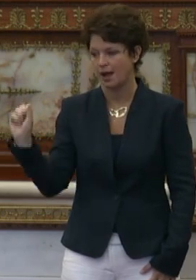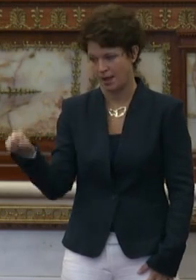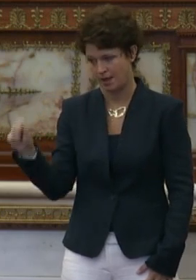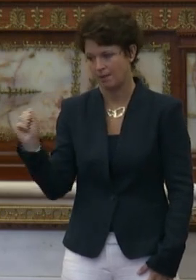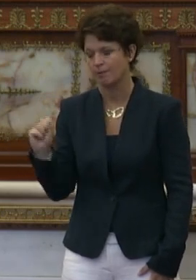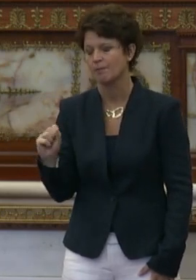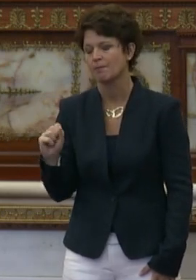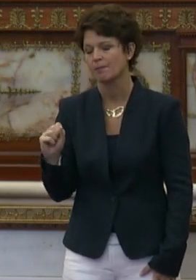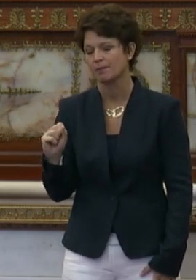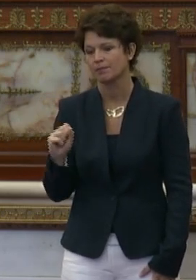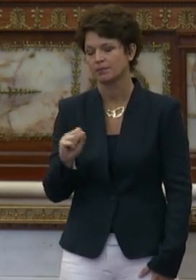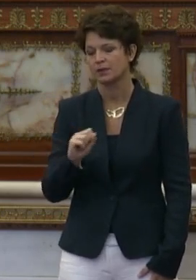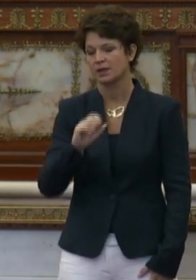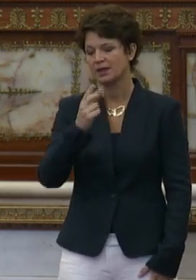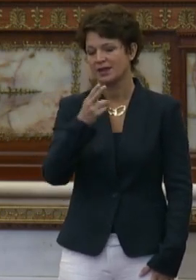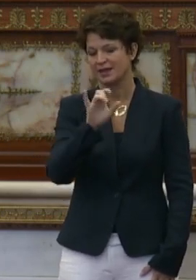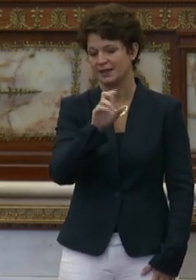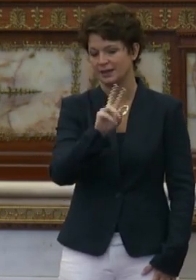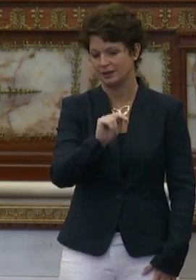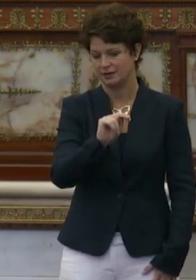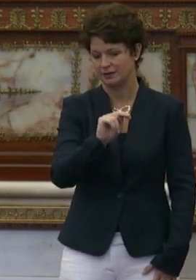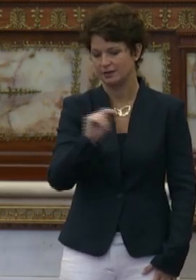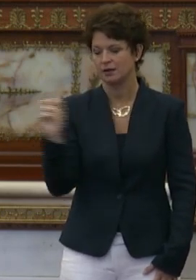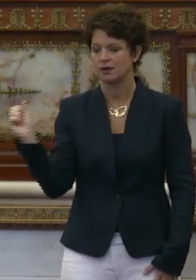Aye. Councilman Heenan?